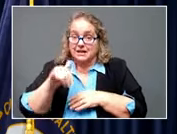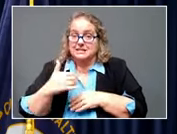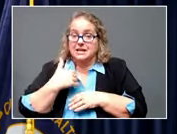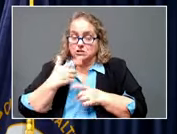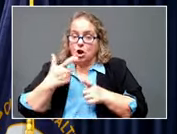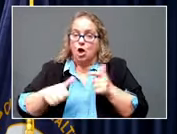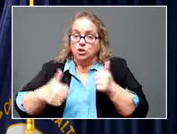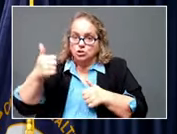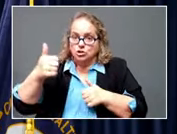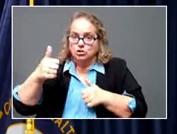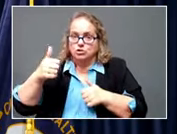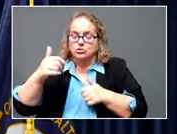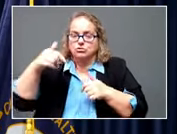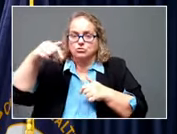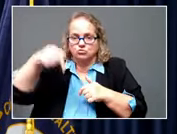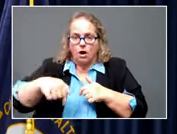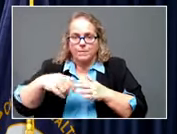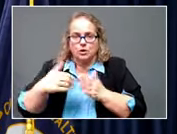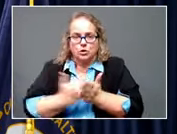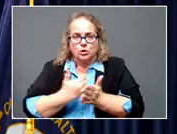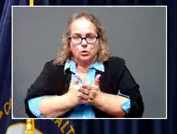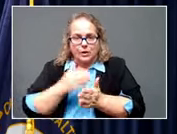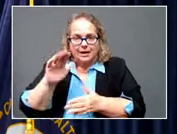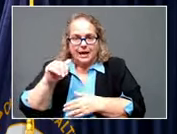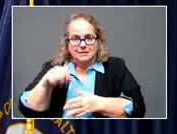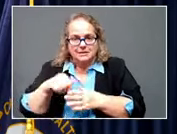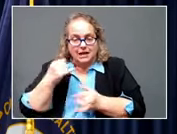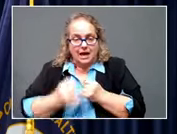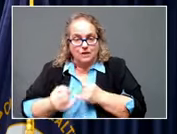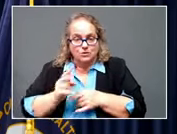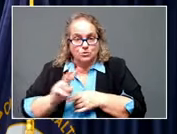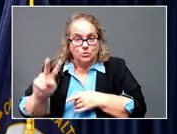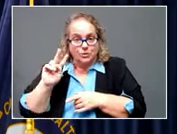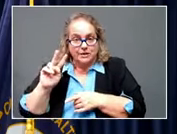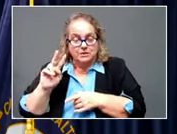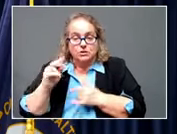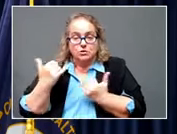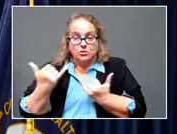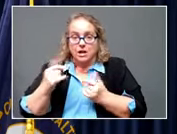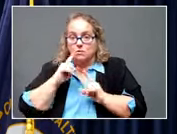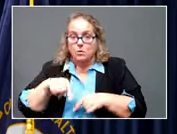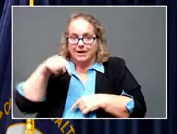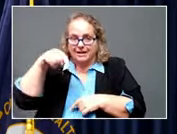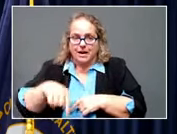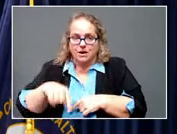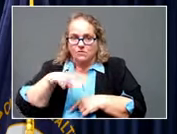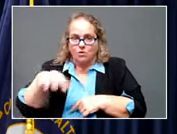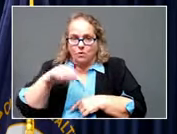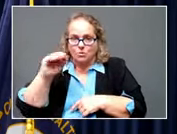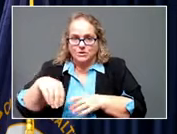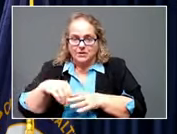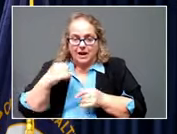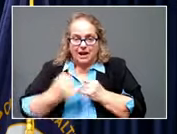new cases in the last 2 weeks. Today, reporting down 44% in the last 2 weeks. Do you have